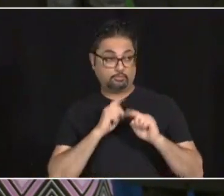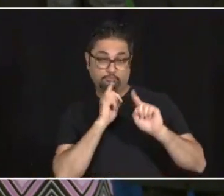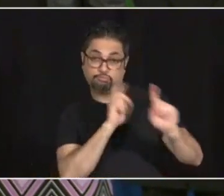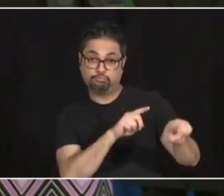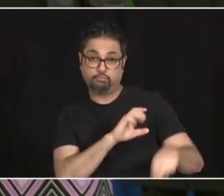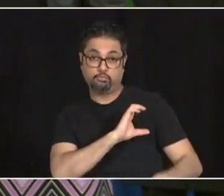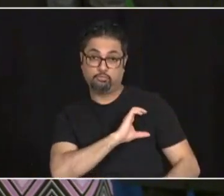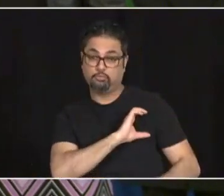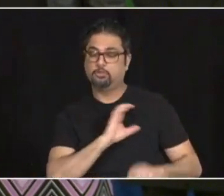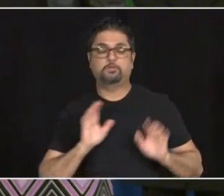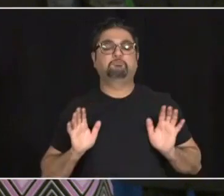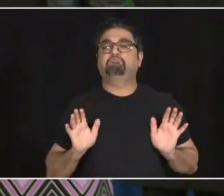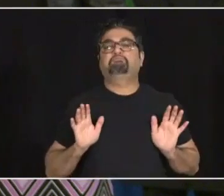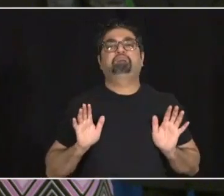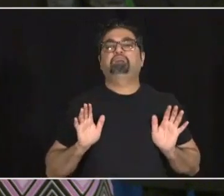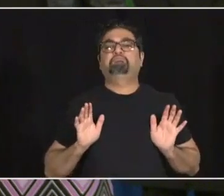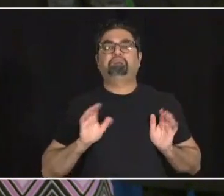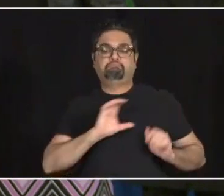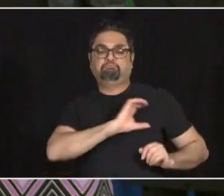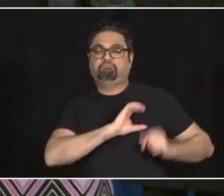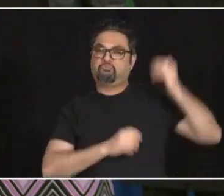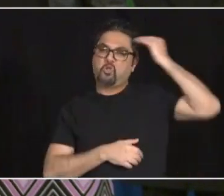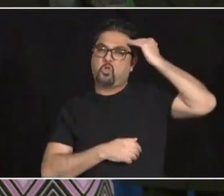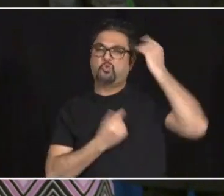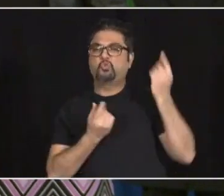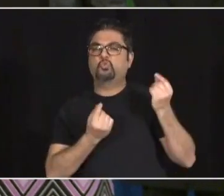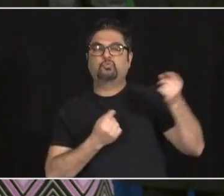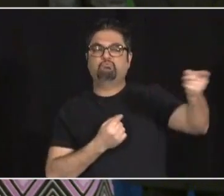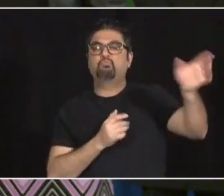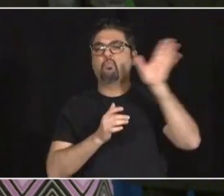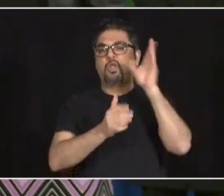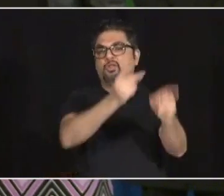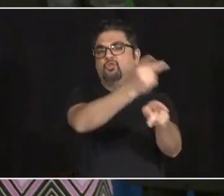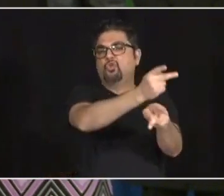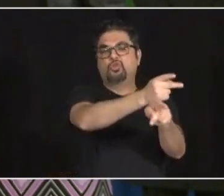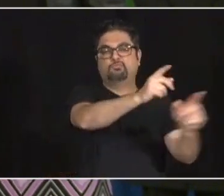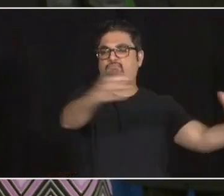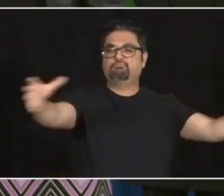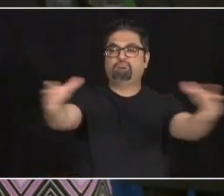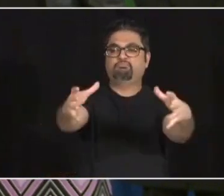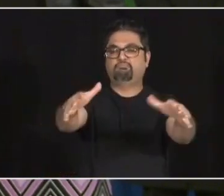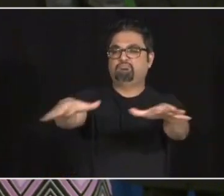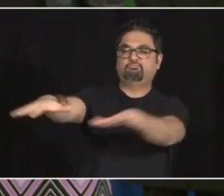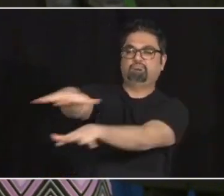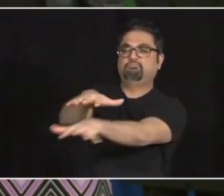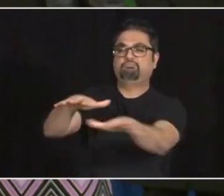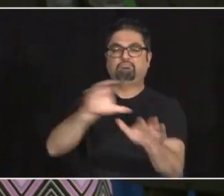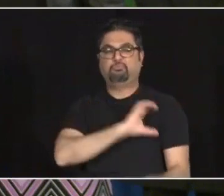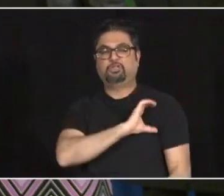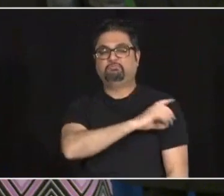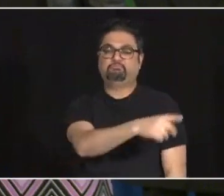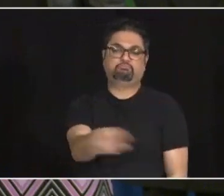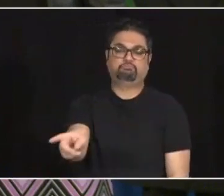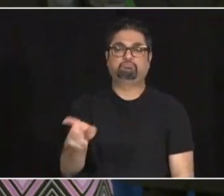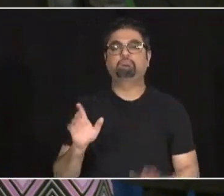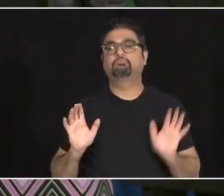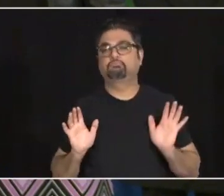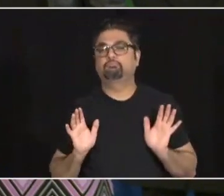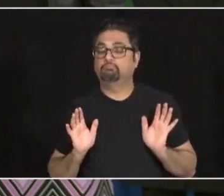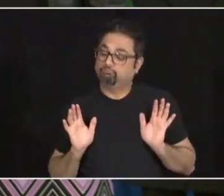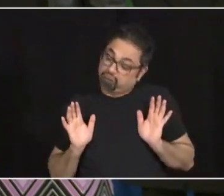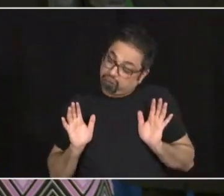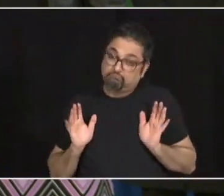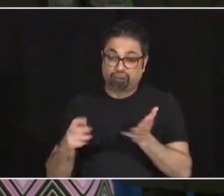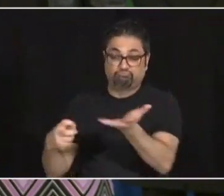to the police to go out there and deal with this, and I'm sure they will. But they're breaking the law, and